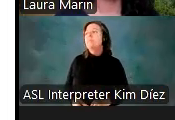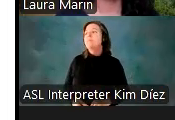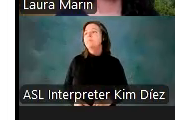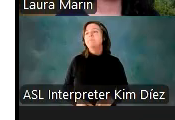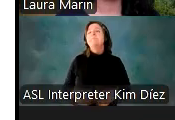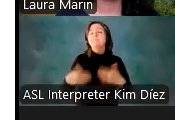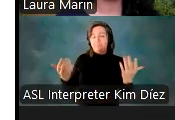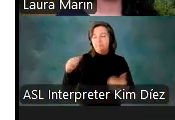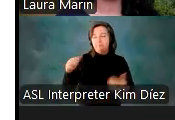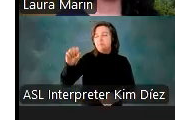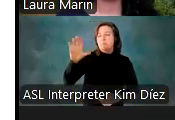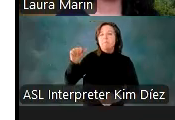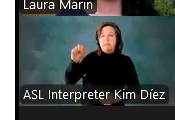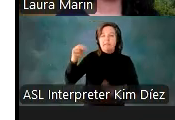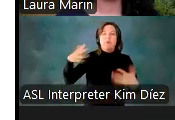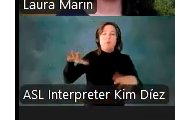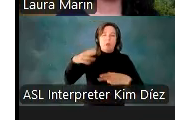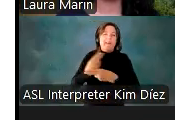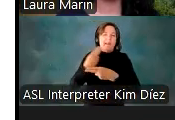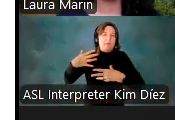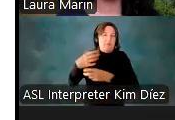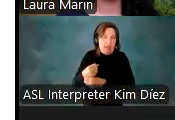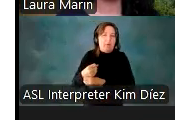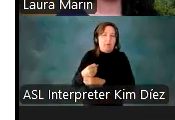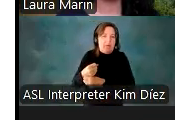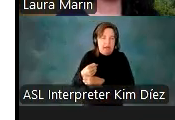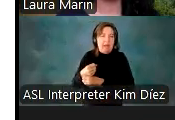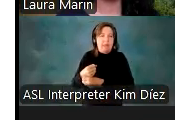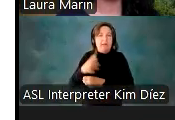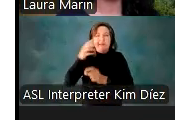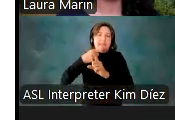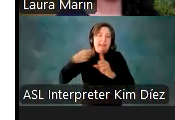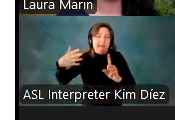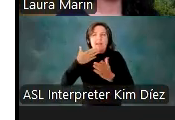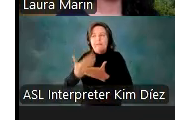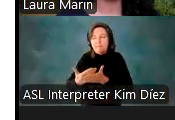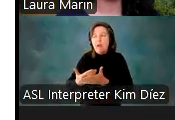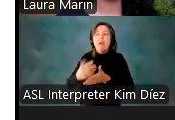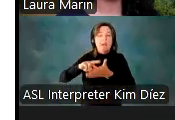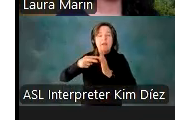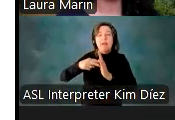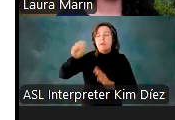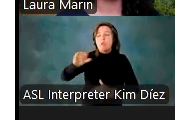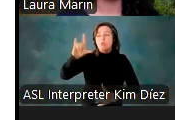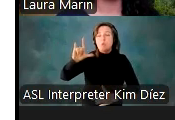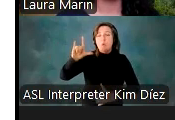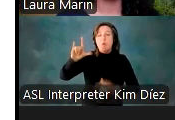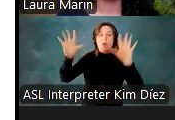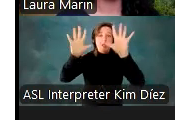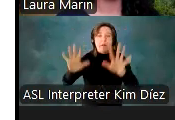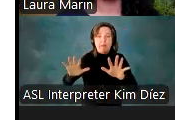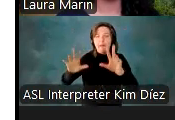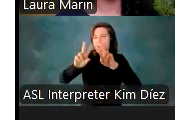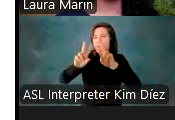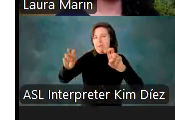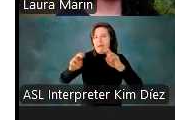Okay, so SCAN, we already used an acronym and didn't define it well, but it stands for the Soil Climate Analysis